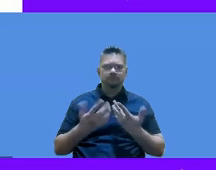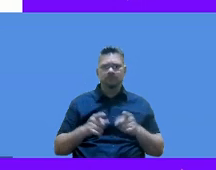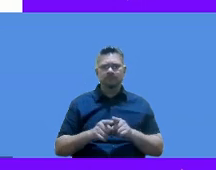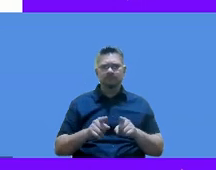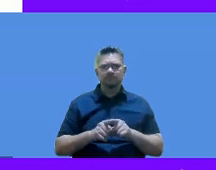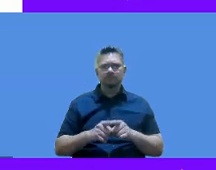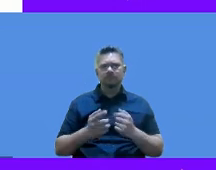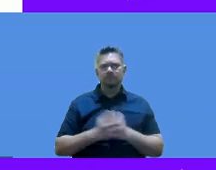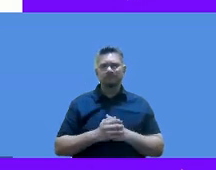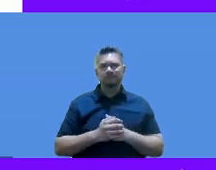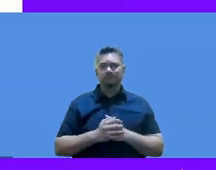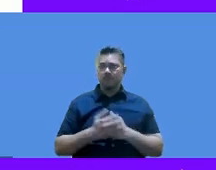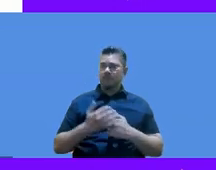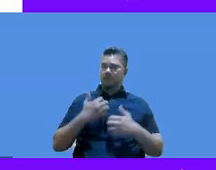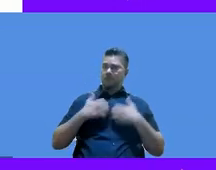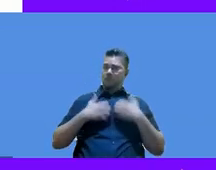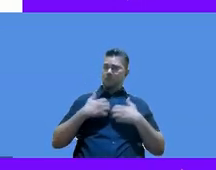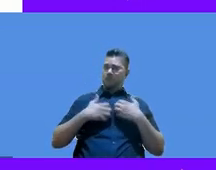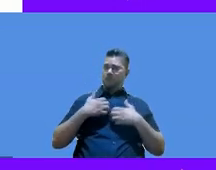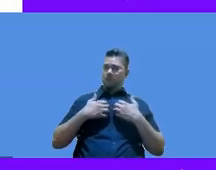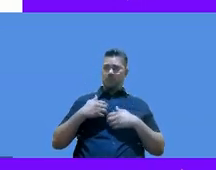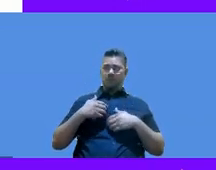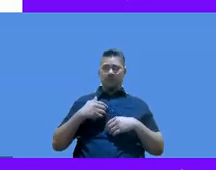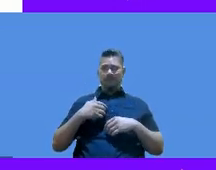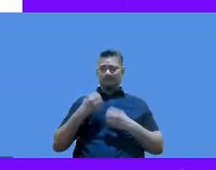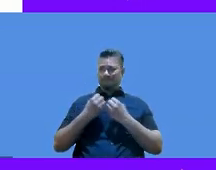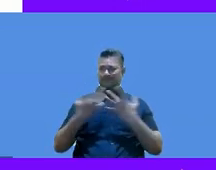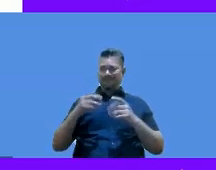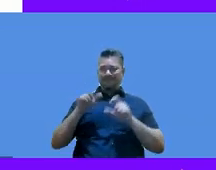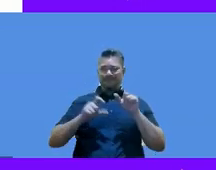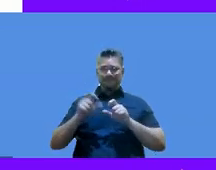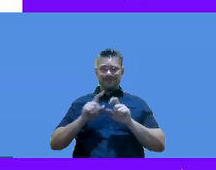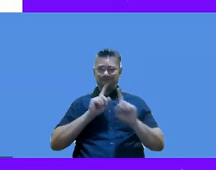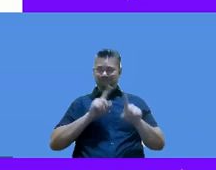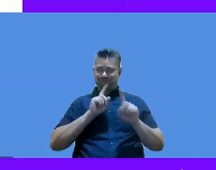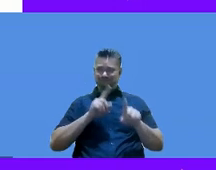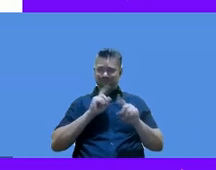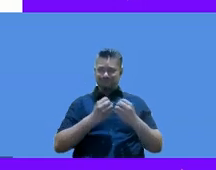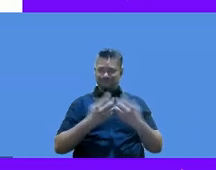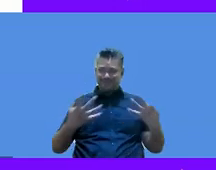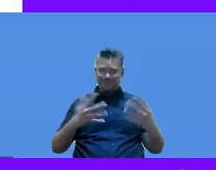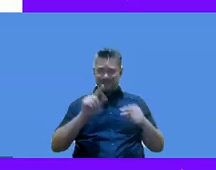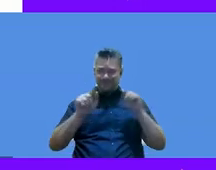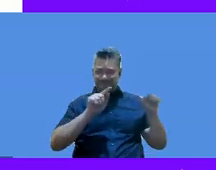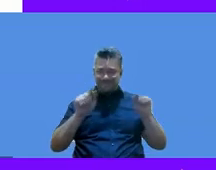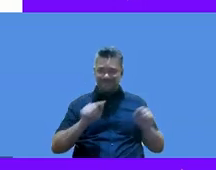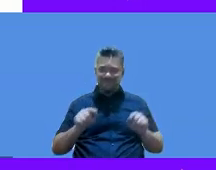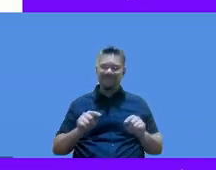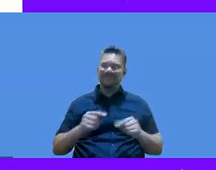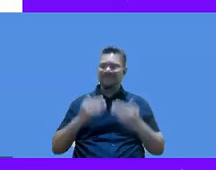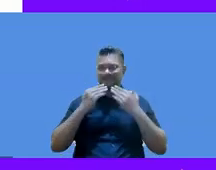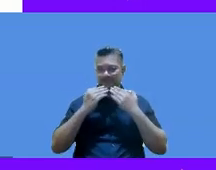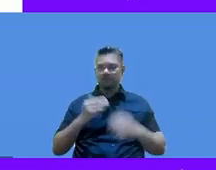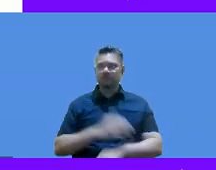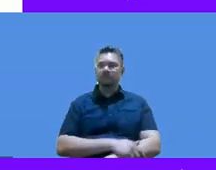Exciting. I see lots of you already thinking about what kind of action you can take. And for me, I actually have one thing that I